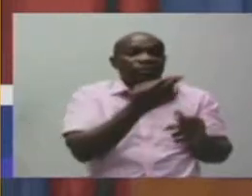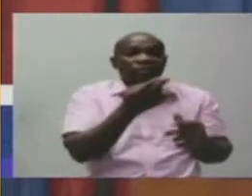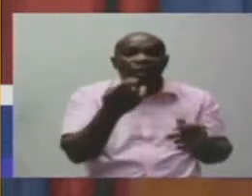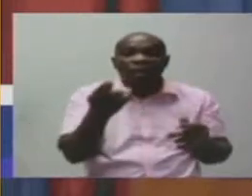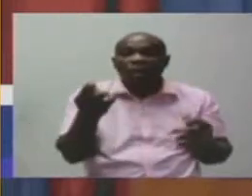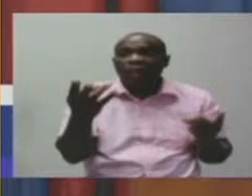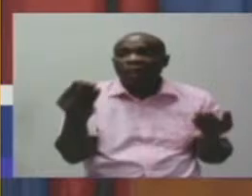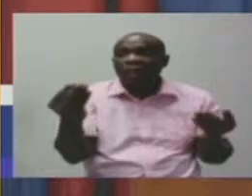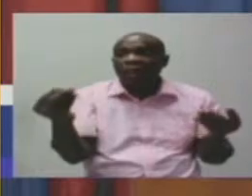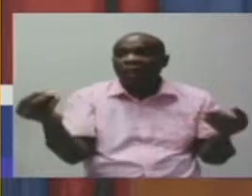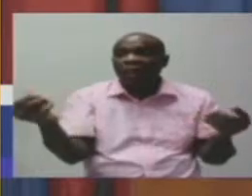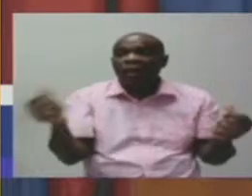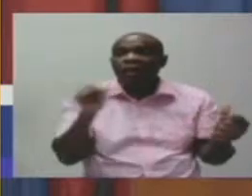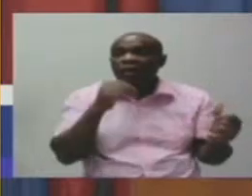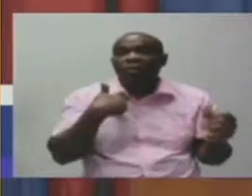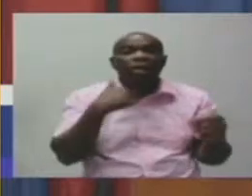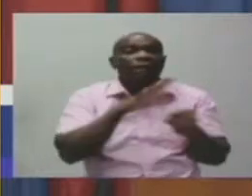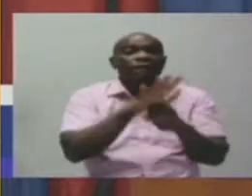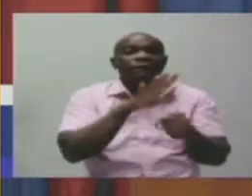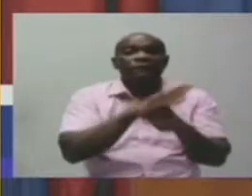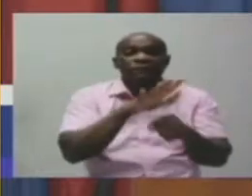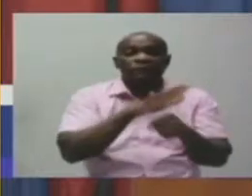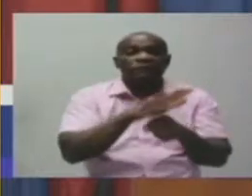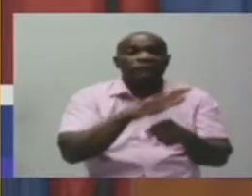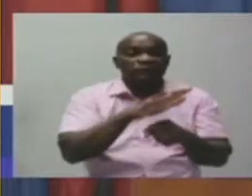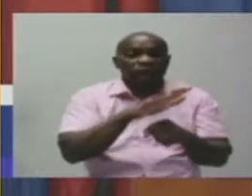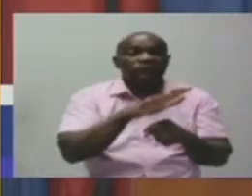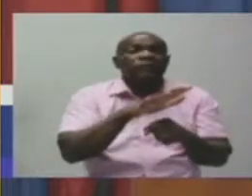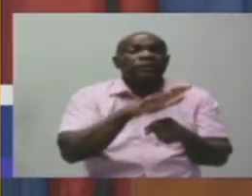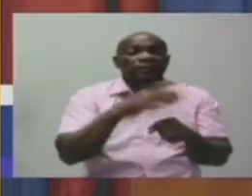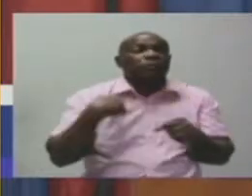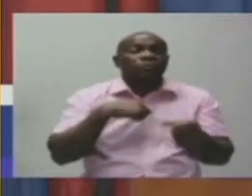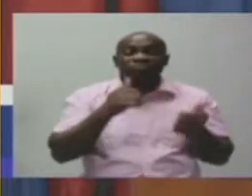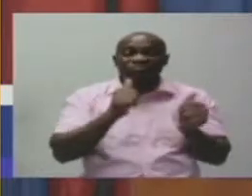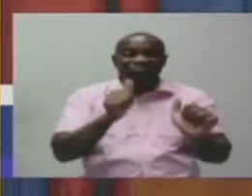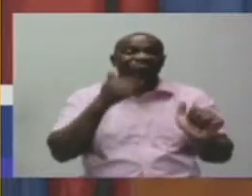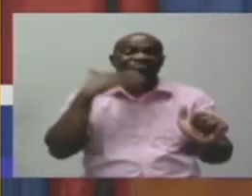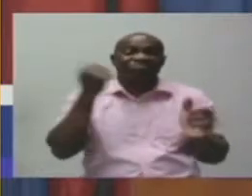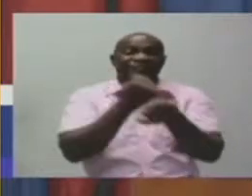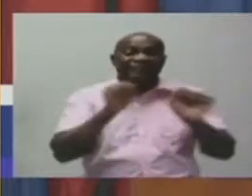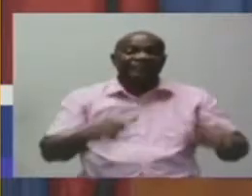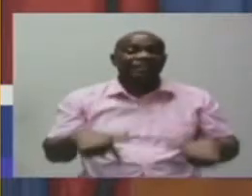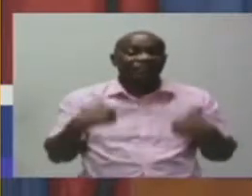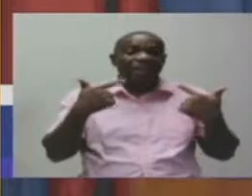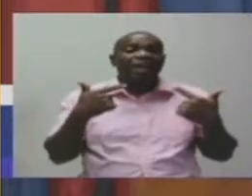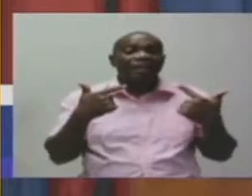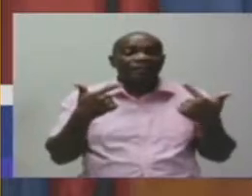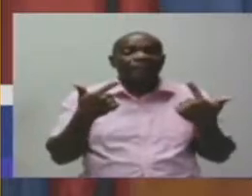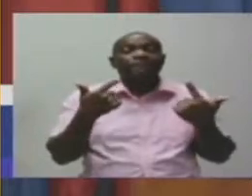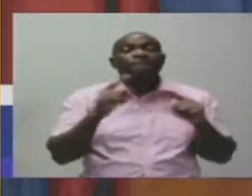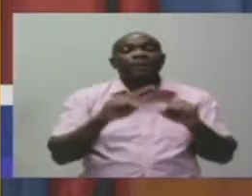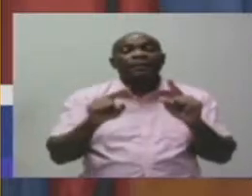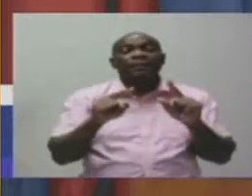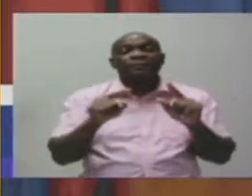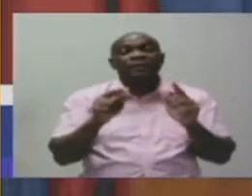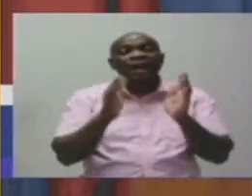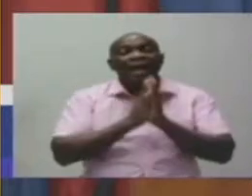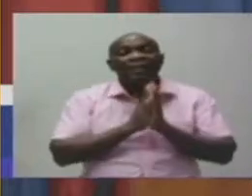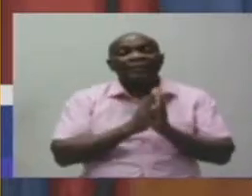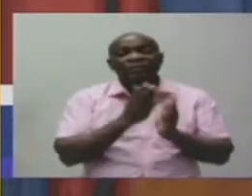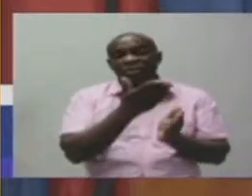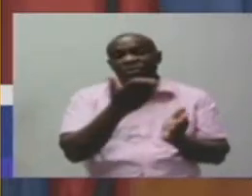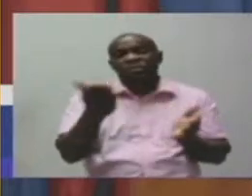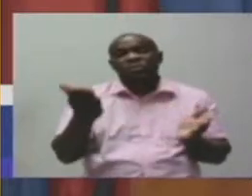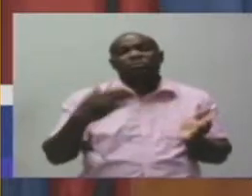resources. We are trying our utmost best to save lives. So please, we are again appealing to everyone